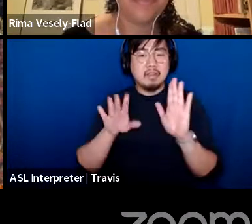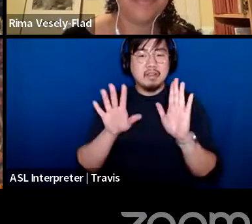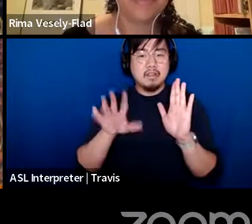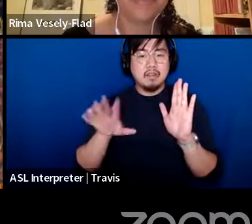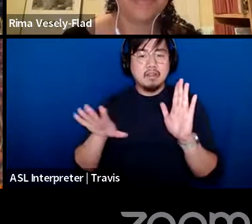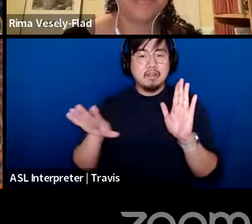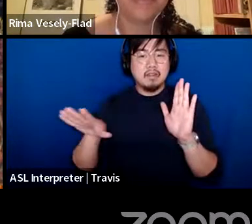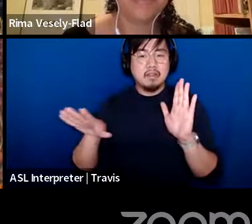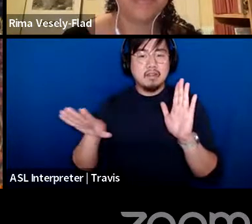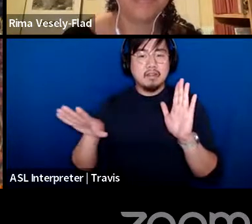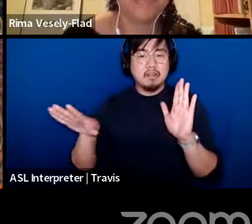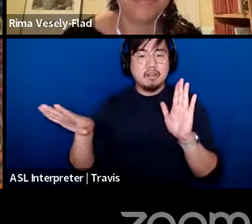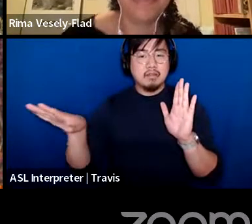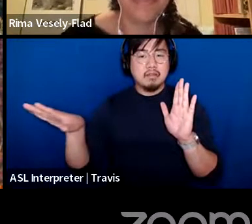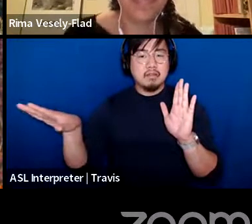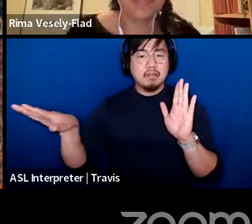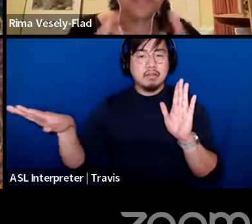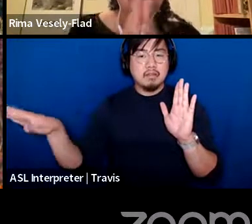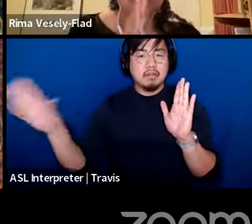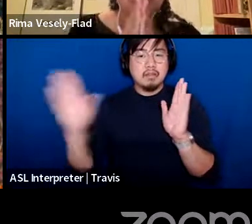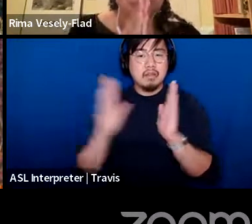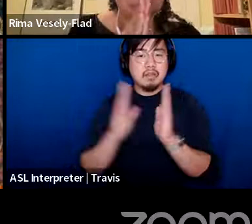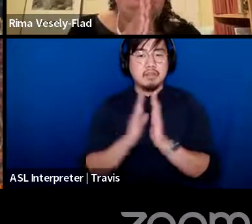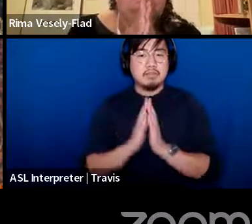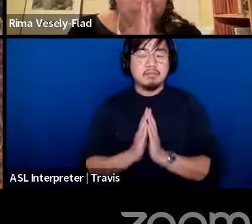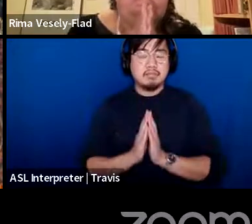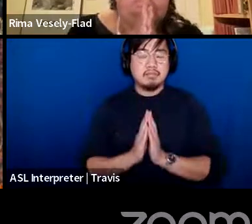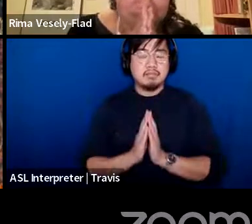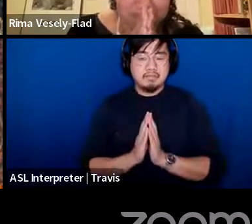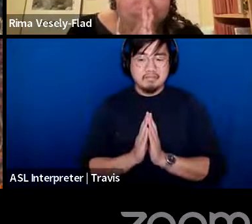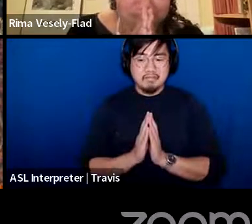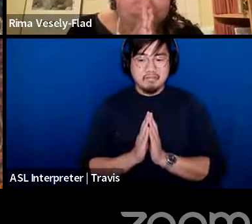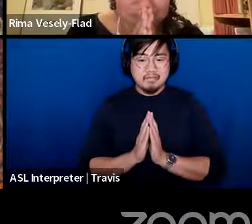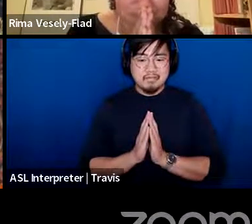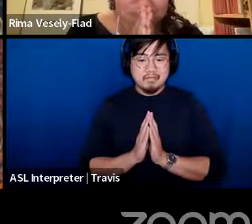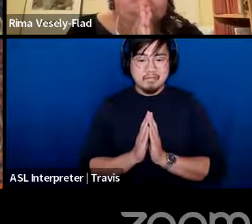Thank you all.